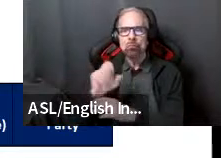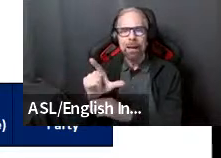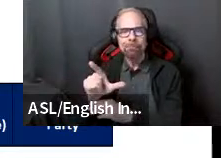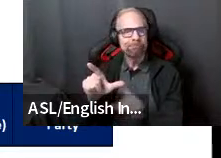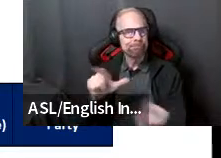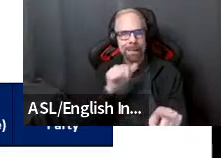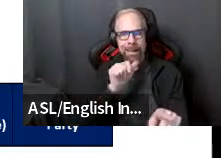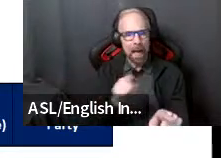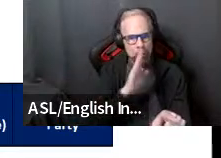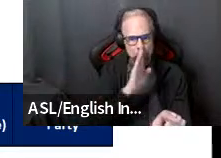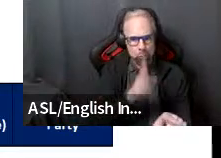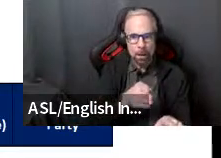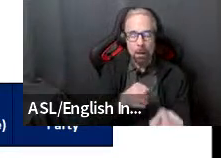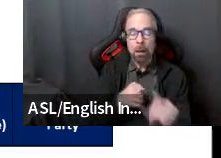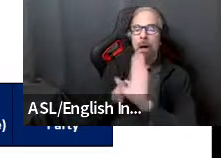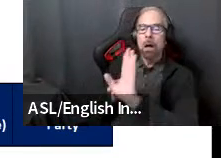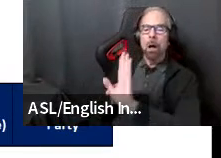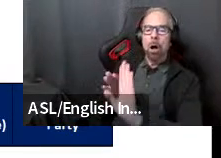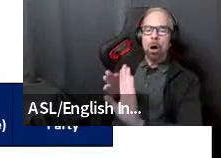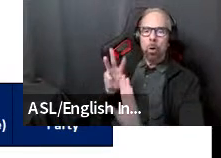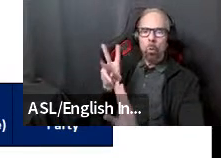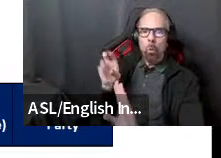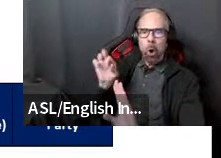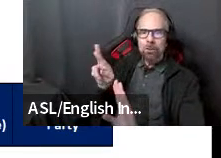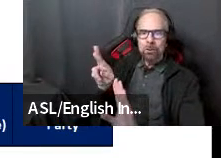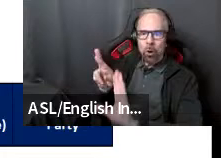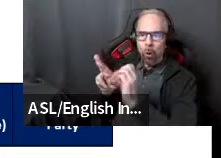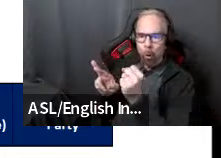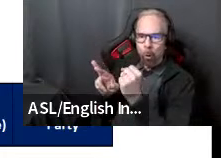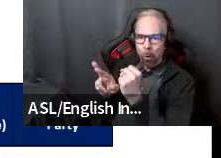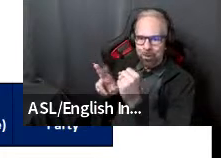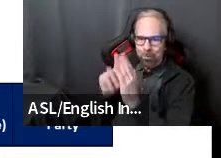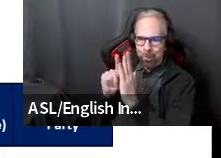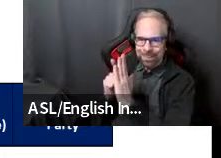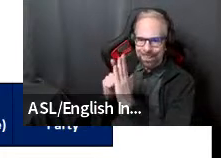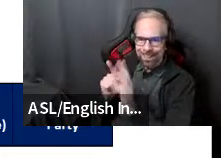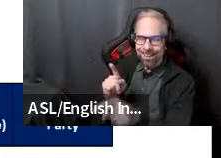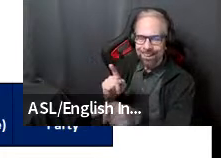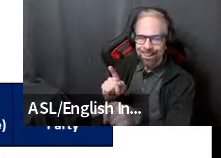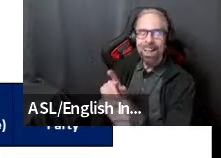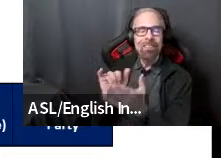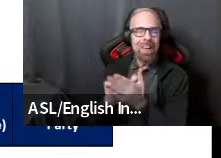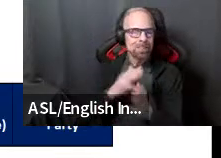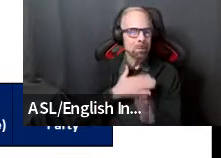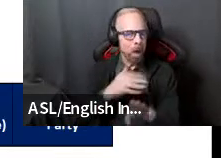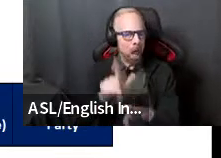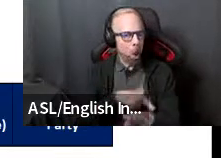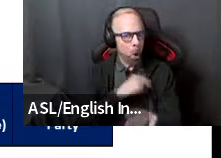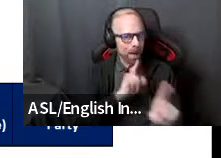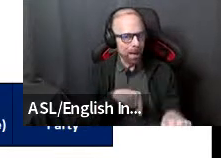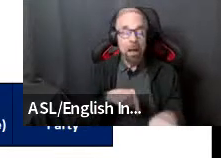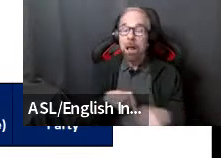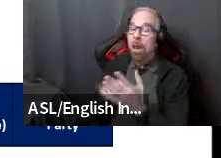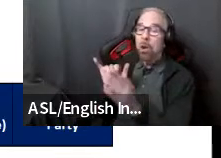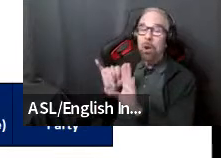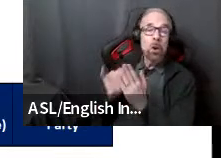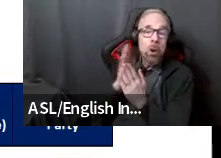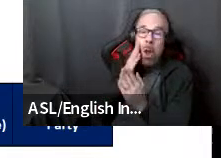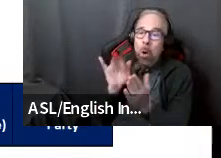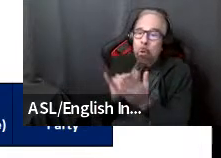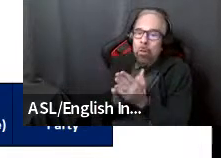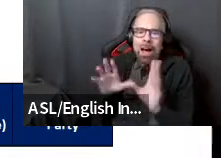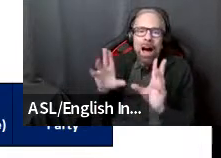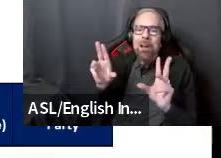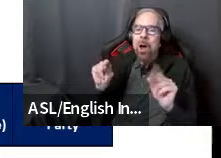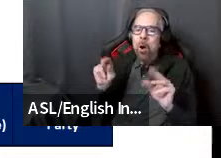though Walter, there is, Walter, thank you so much. Oh, That okay. was really, so that's a long answer, but no, it was fantastic. Thank you. I'm